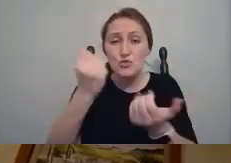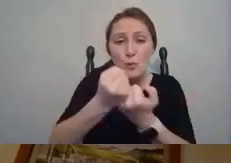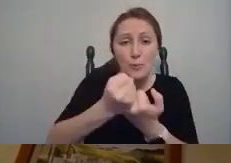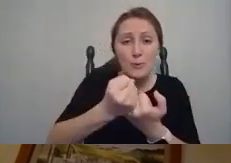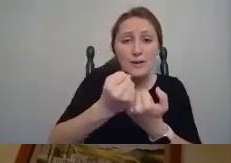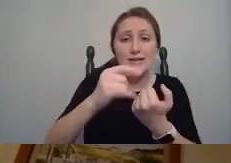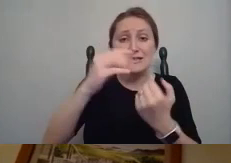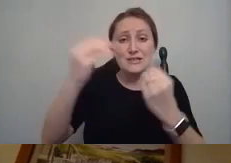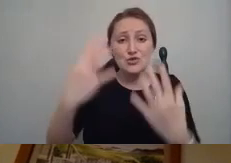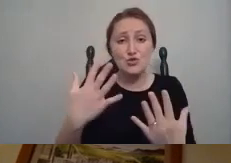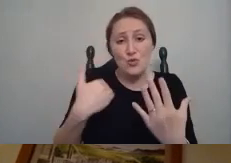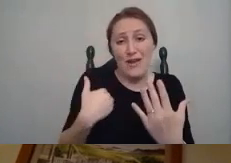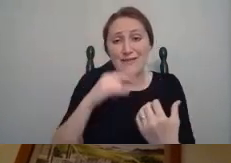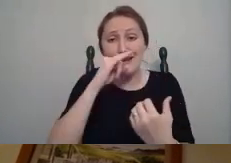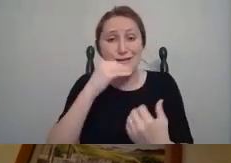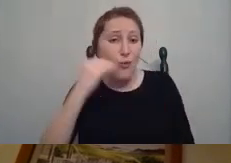have kids at home?